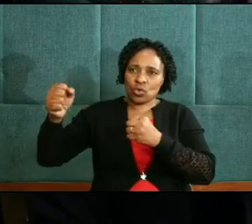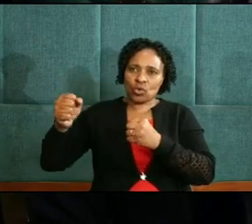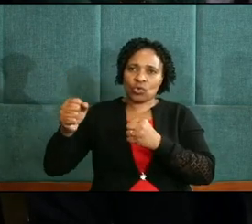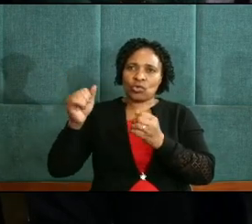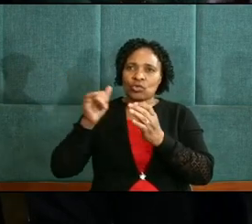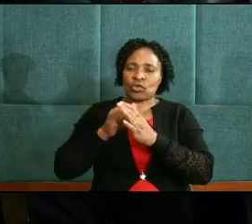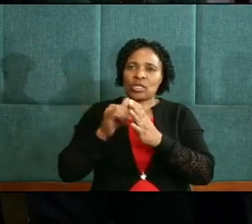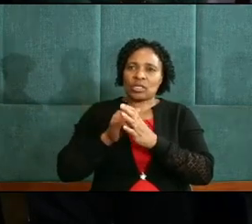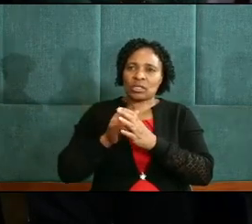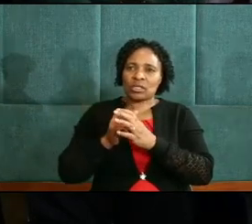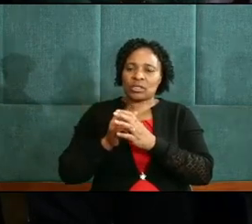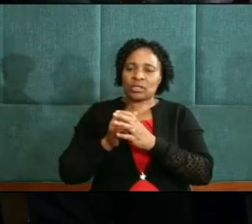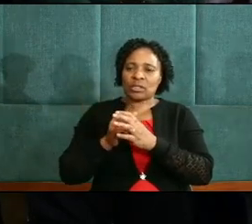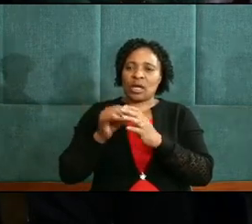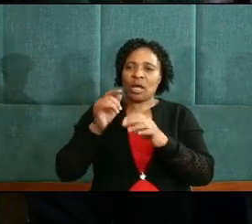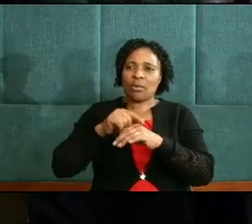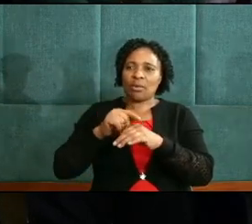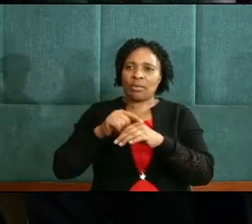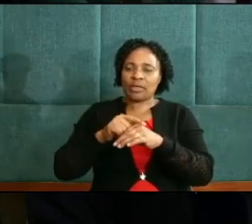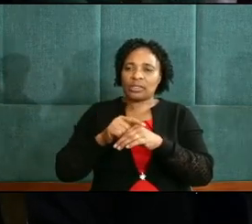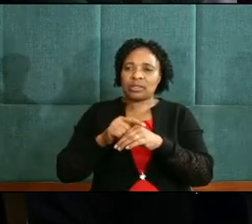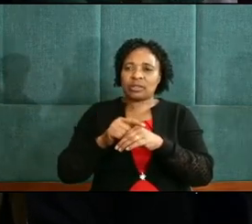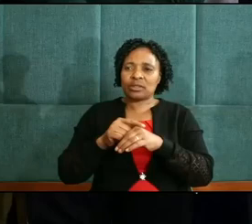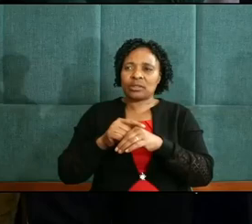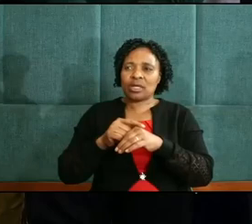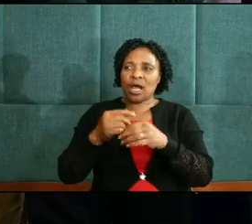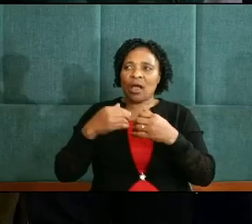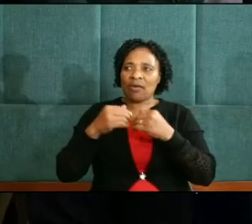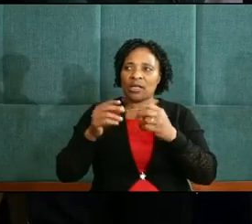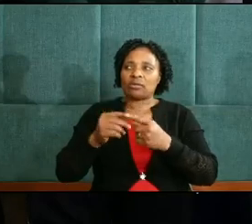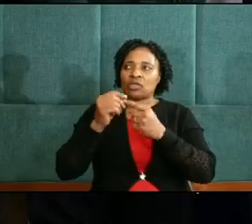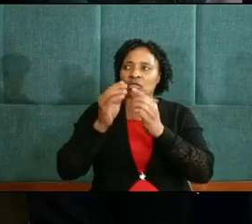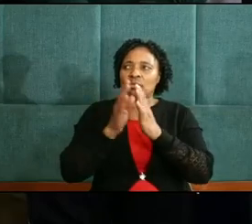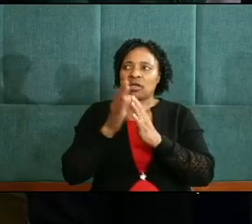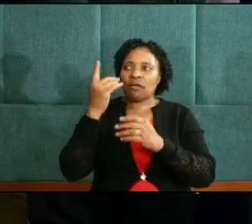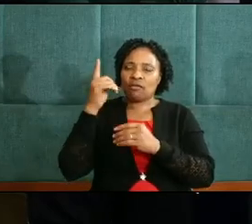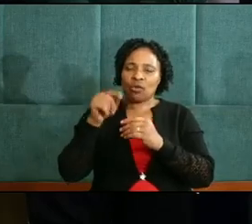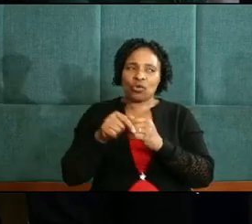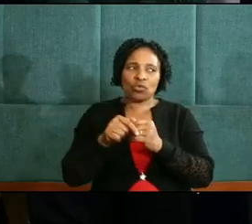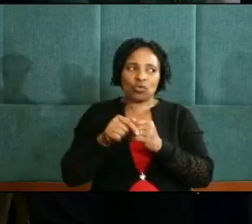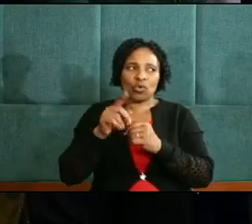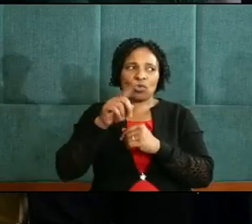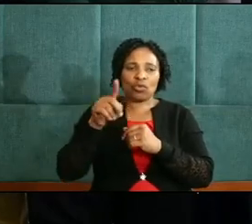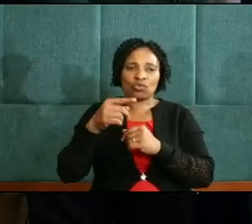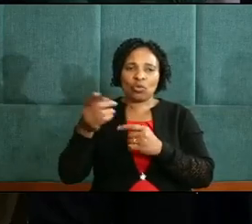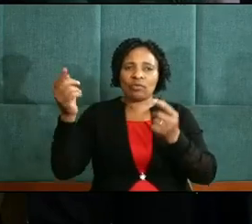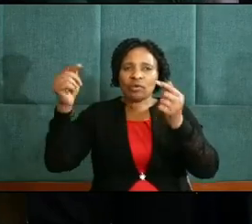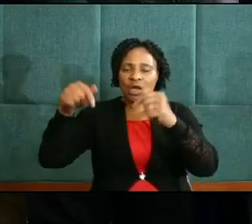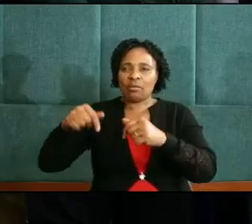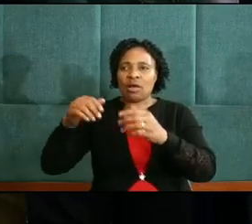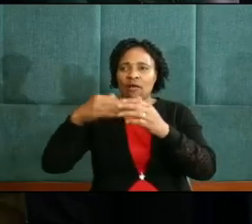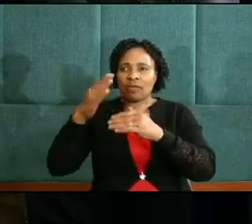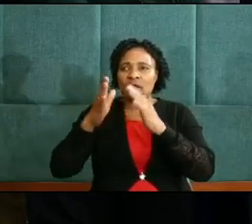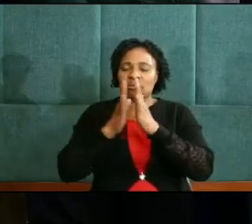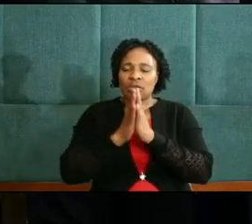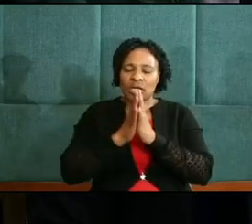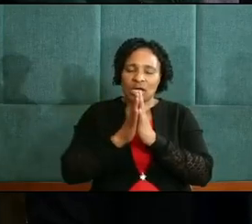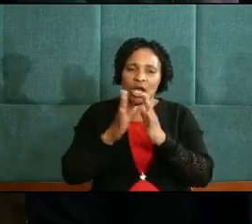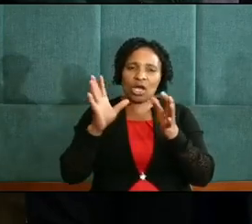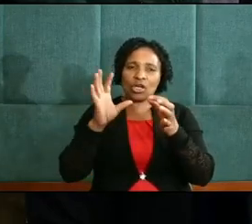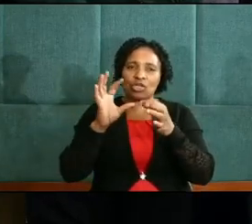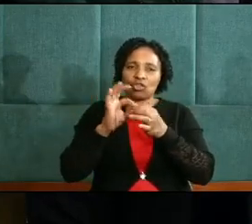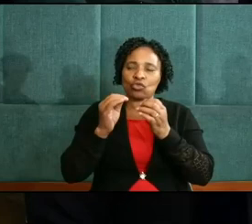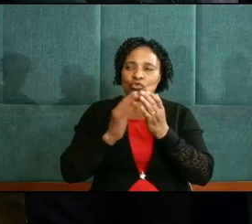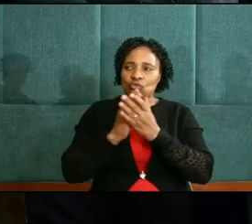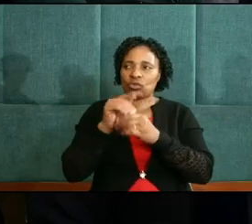so that we have a moment with you there, and also have a special prayer for you. So those of you who have come here, after prayer, we'll go join through this